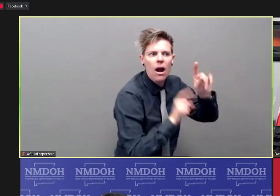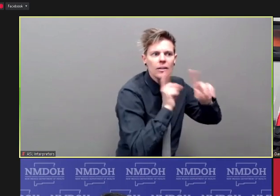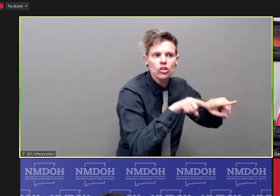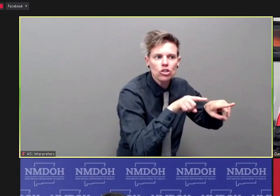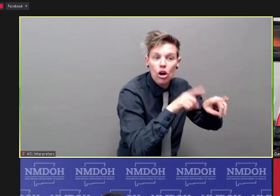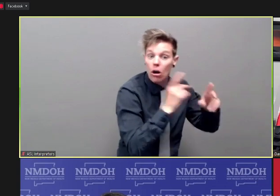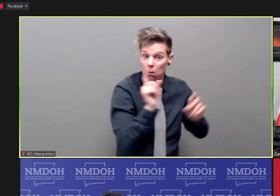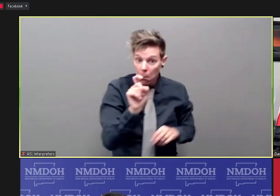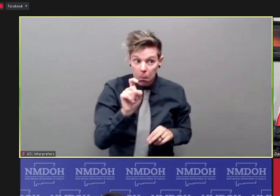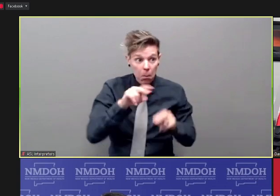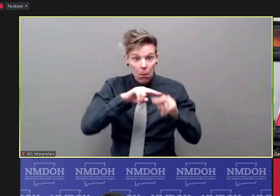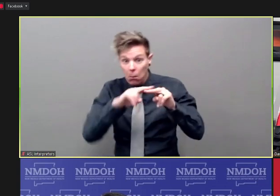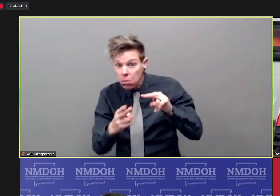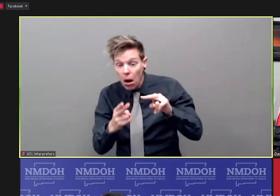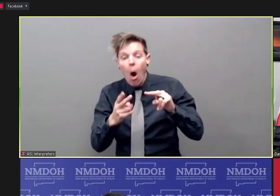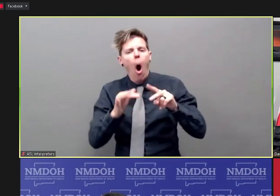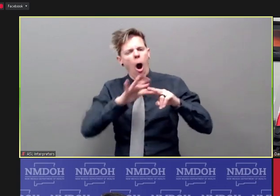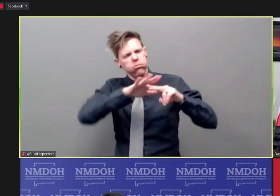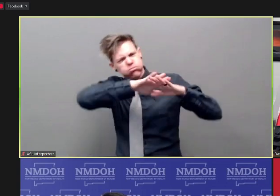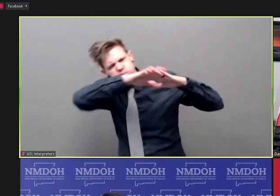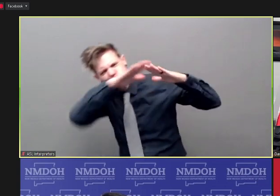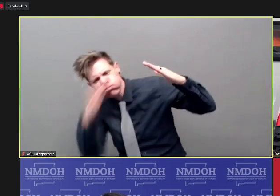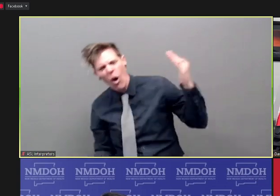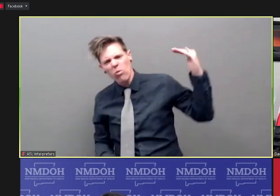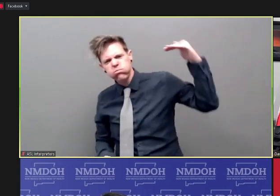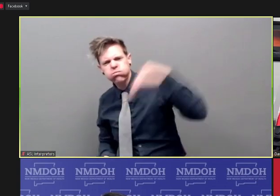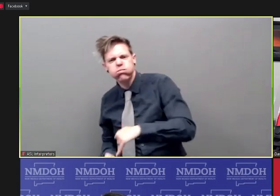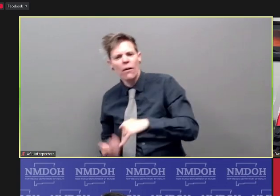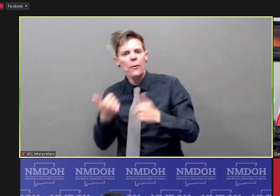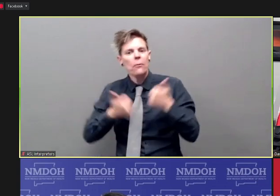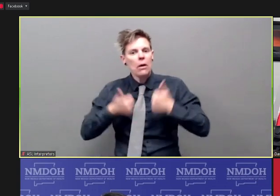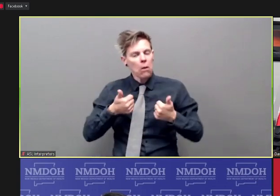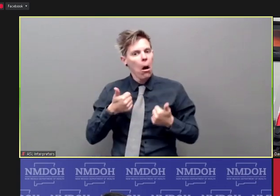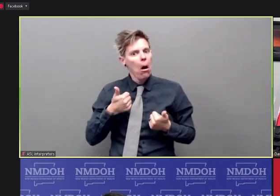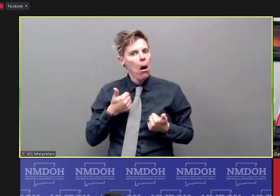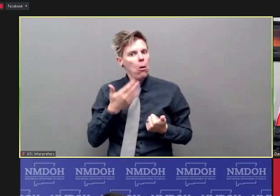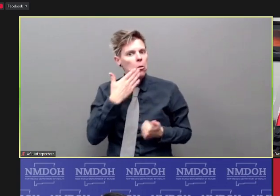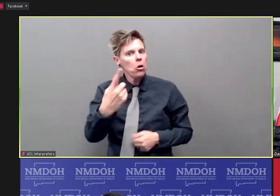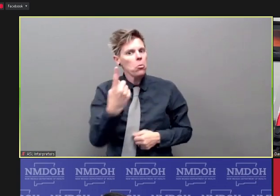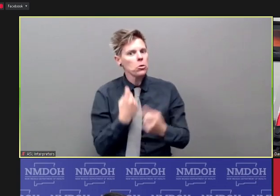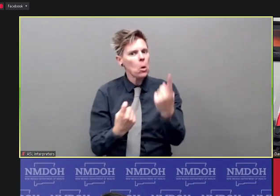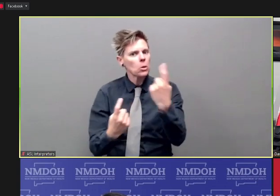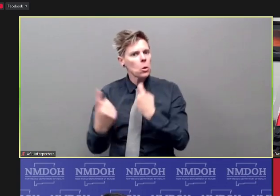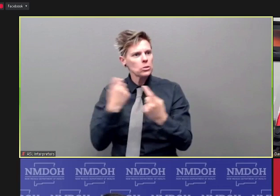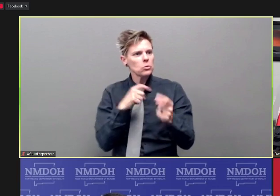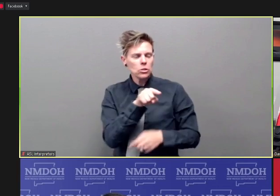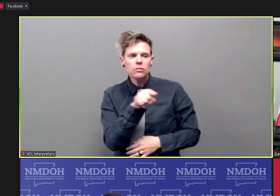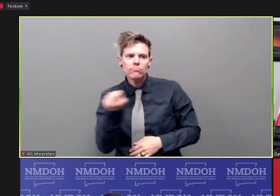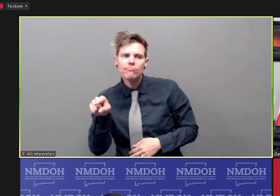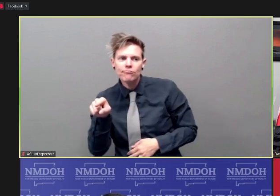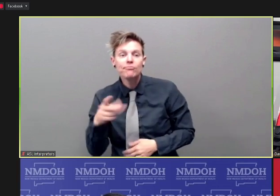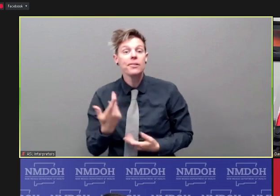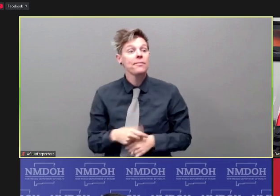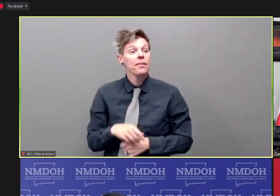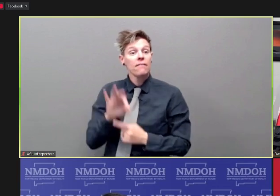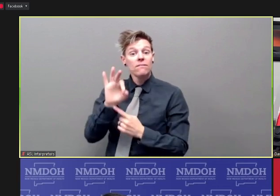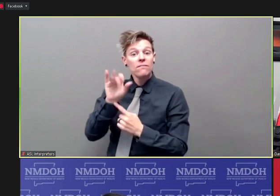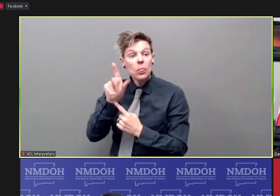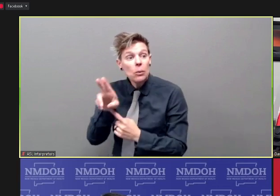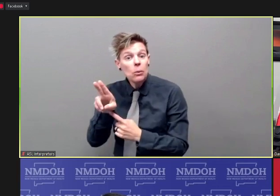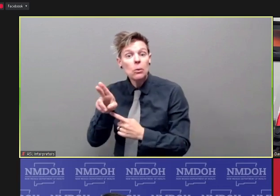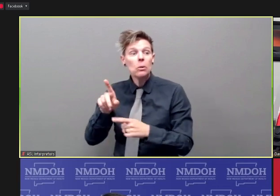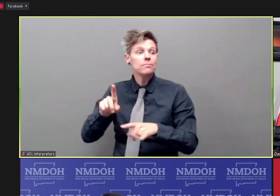I don't know that, and what kind of penetration rates we'll see for the respiratory viruses, influenza, and